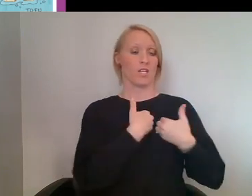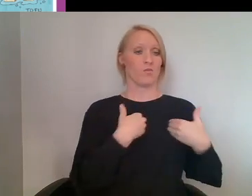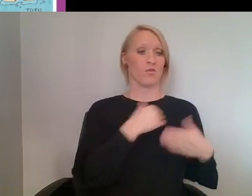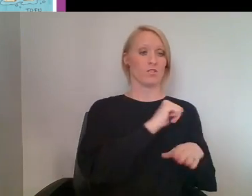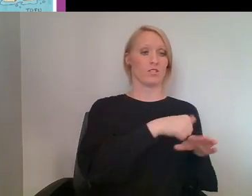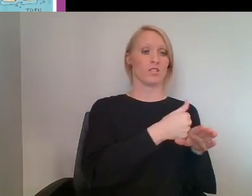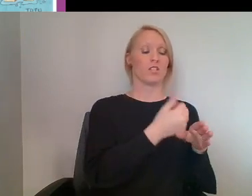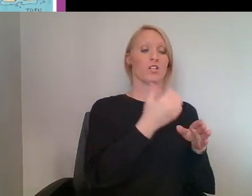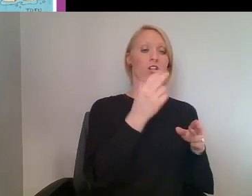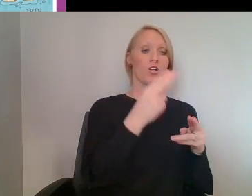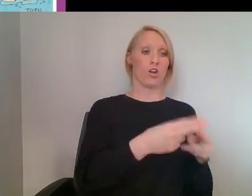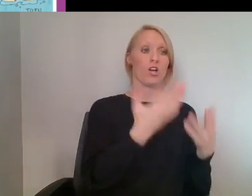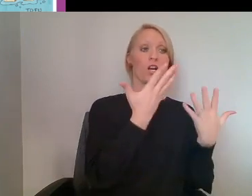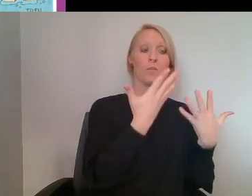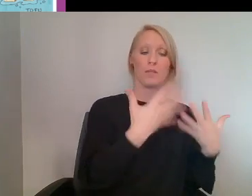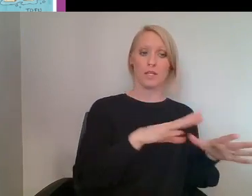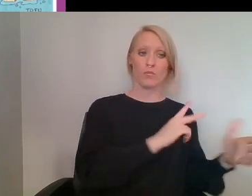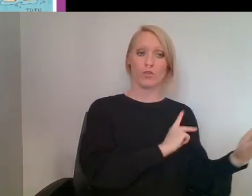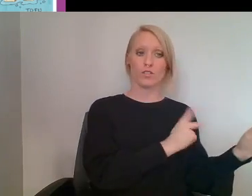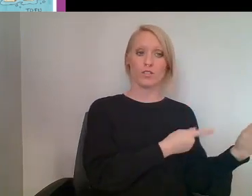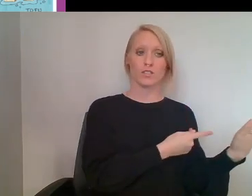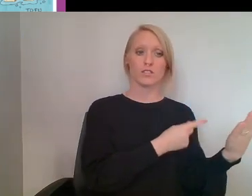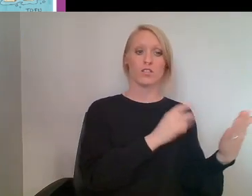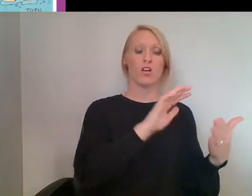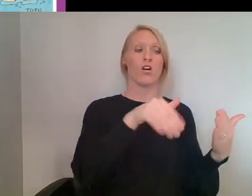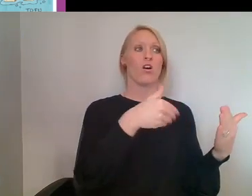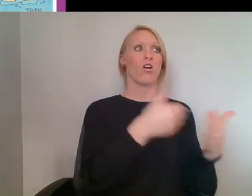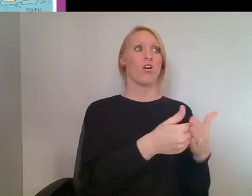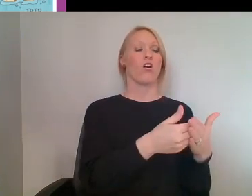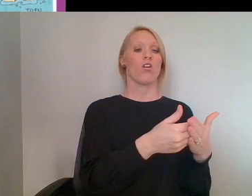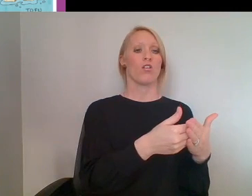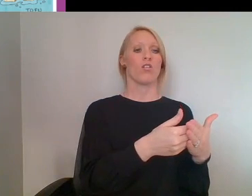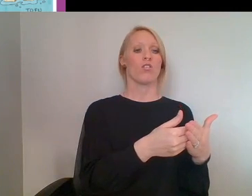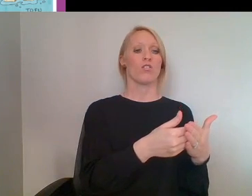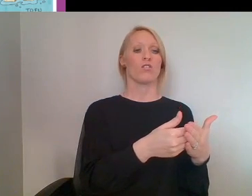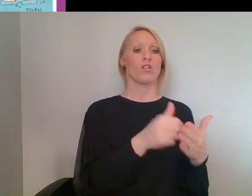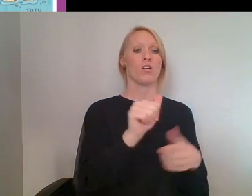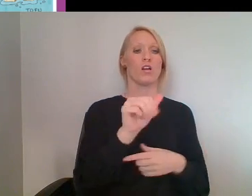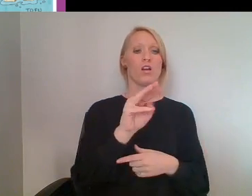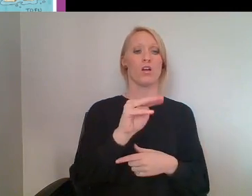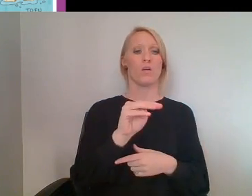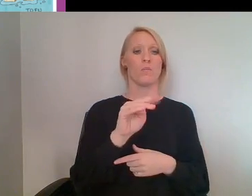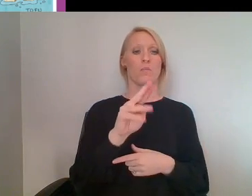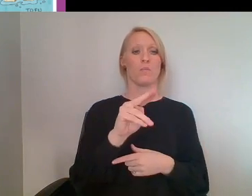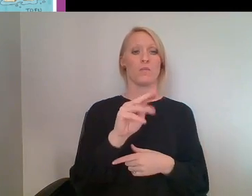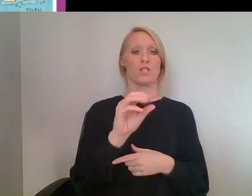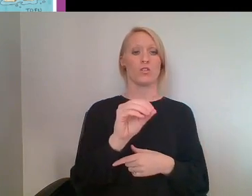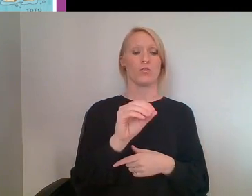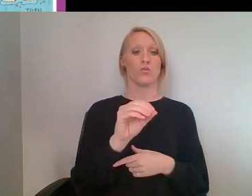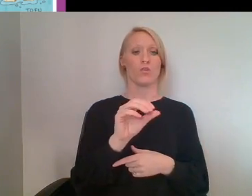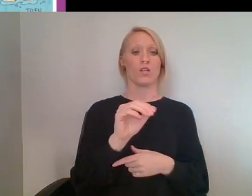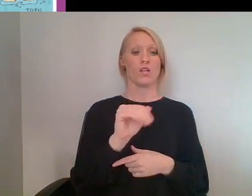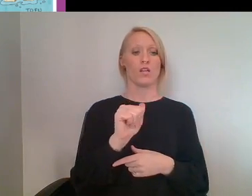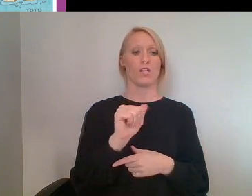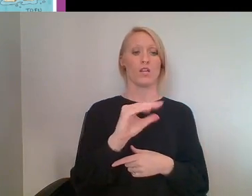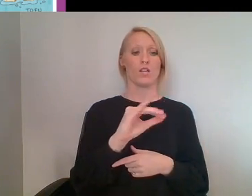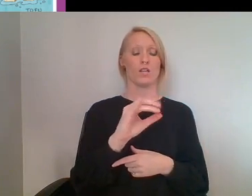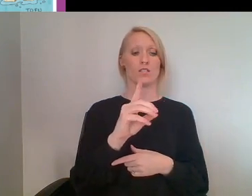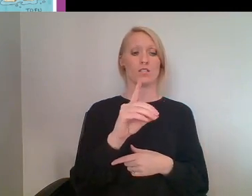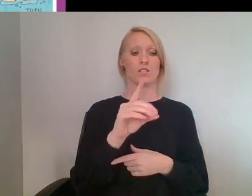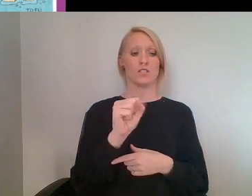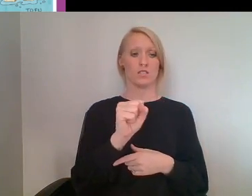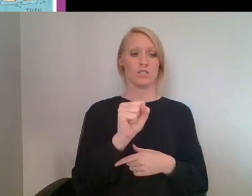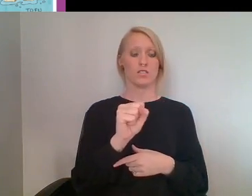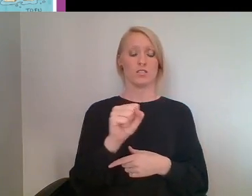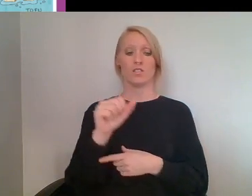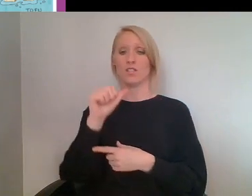complete proteins because they contain all the amino acids that our bodies are lacking to make our body tissues and like our muscles. Incomplete proteins